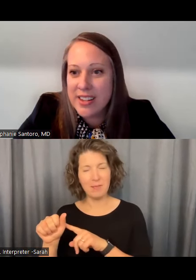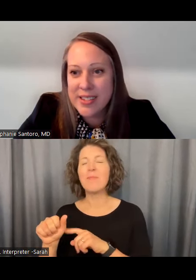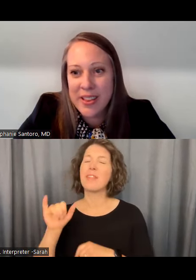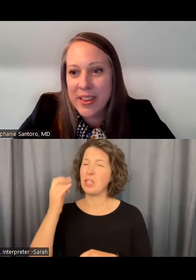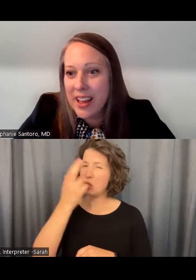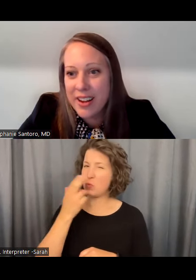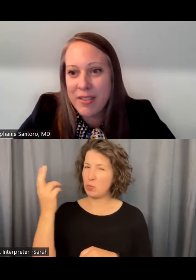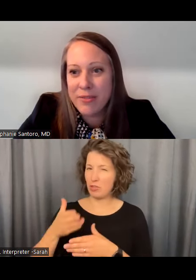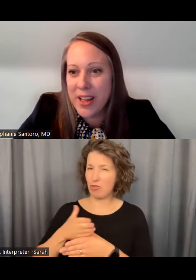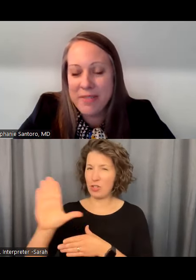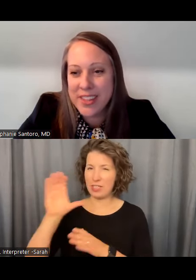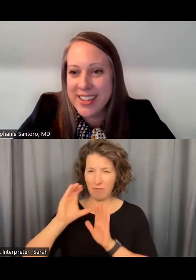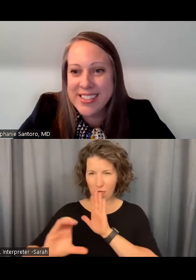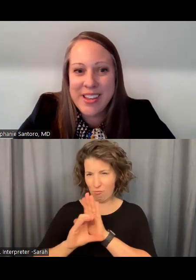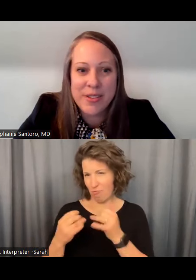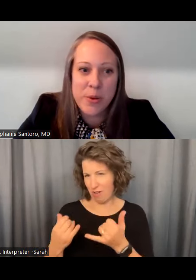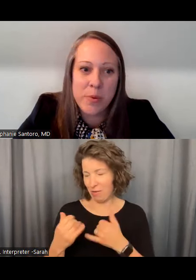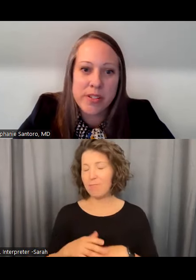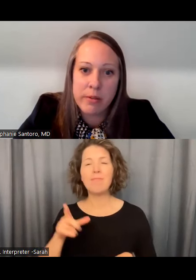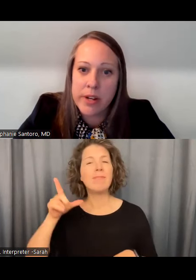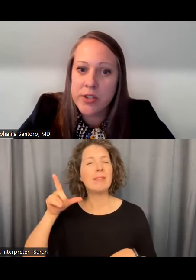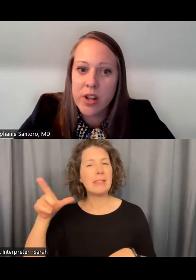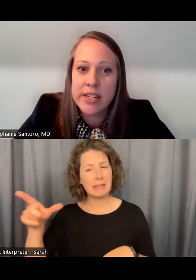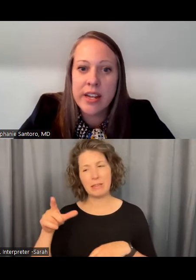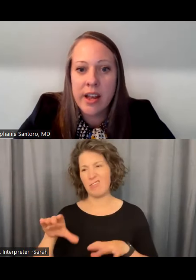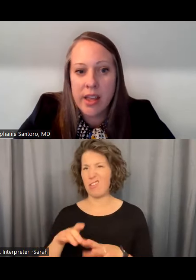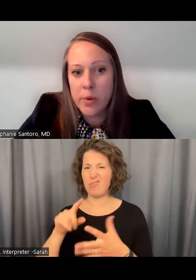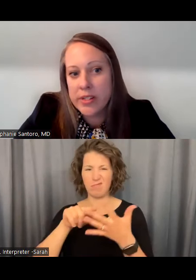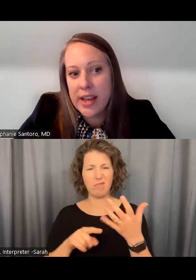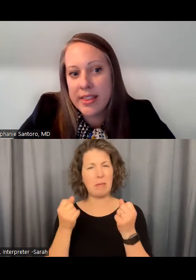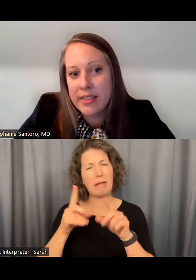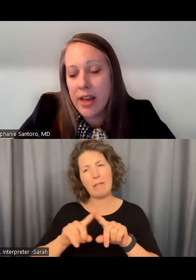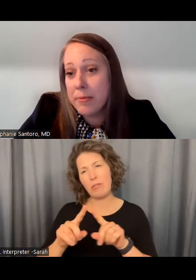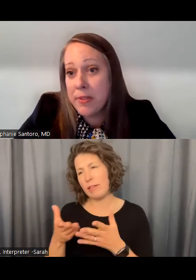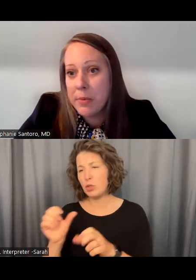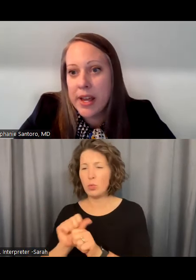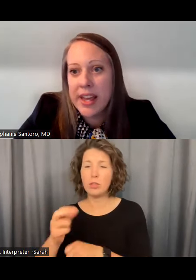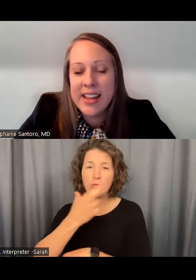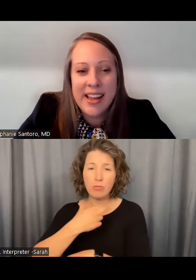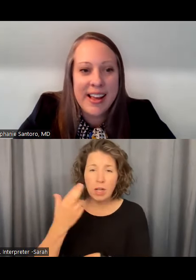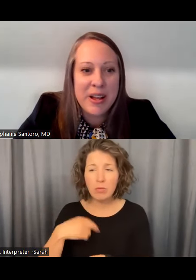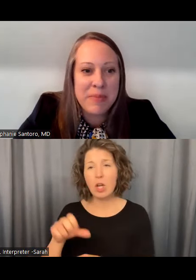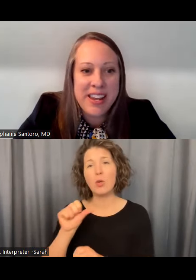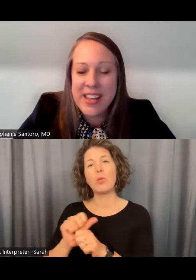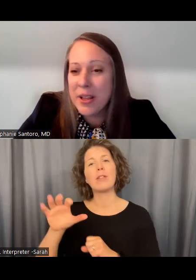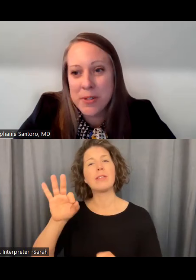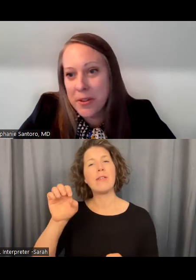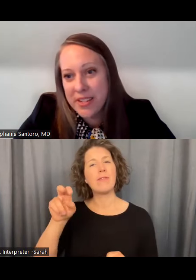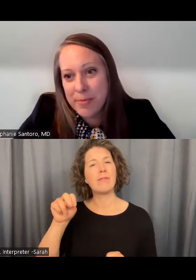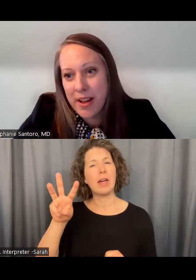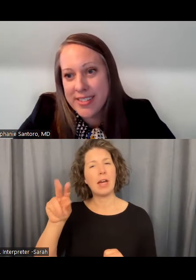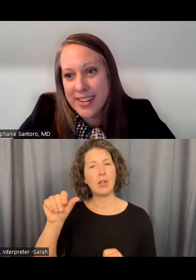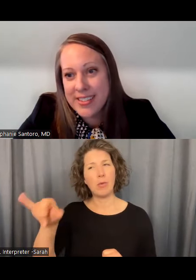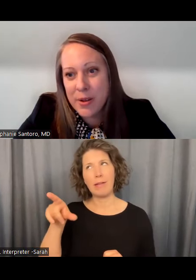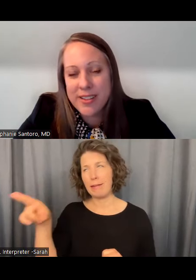He does a lot of things. He also works at a restaurant. He works at Fenway, and he loves all